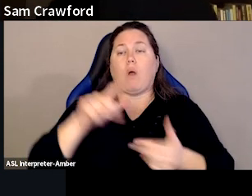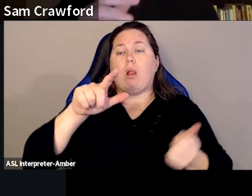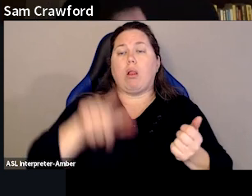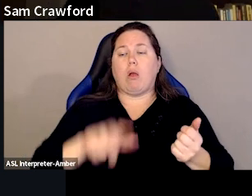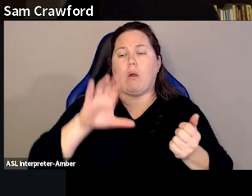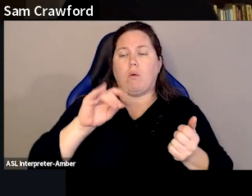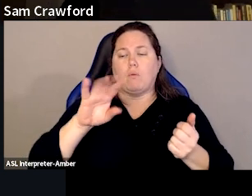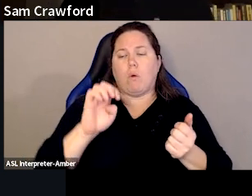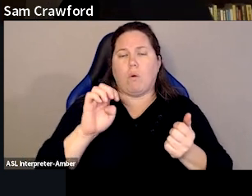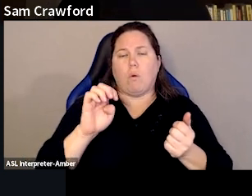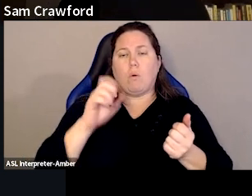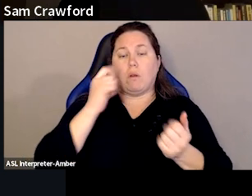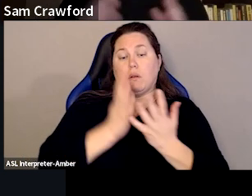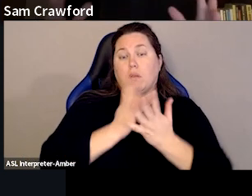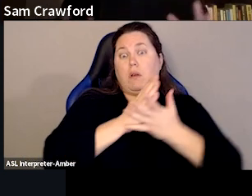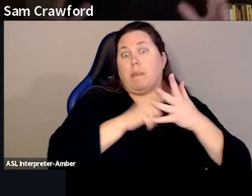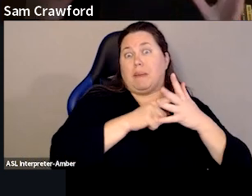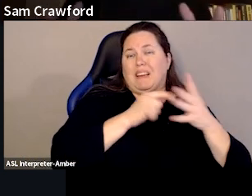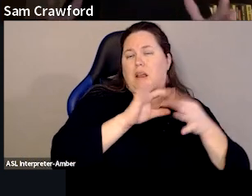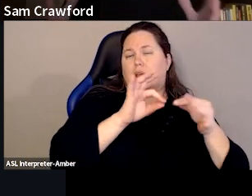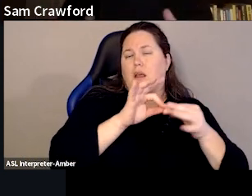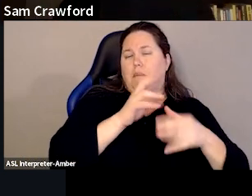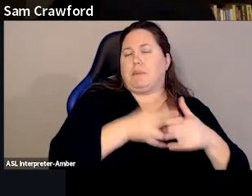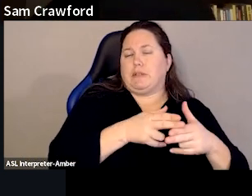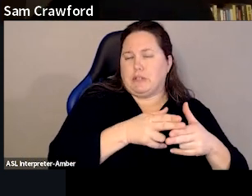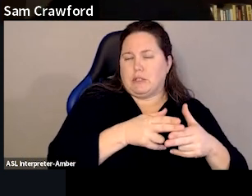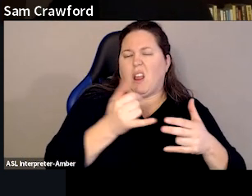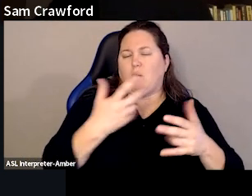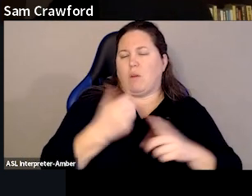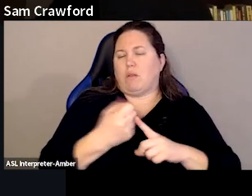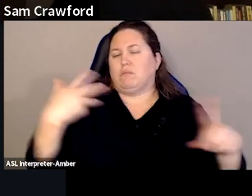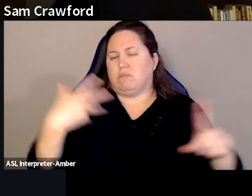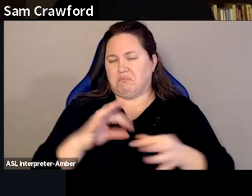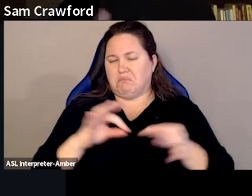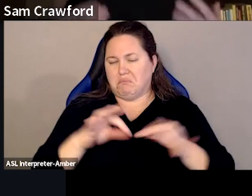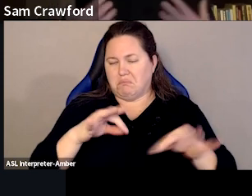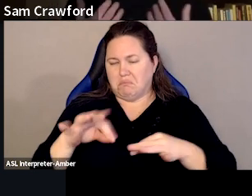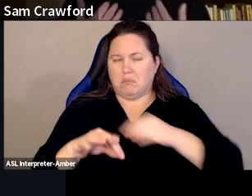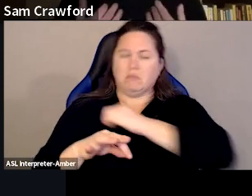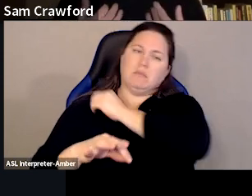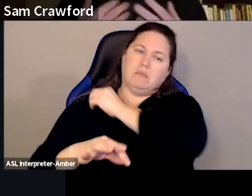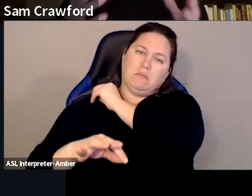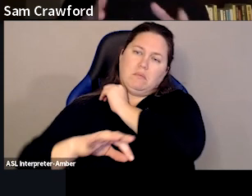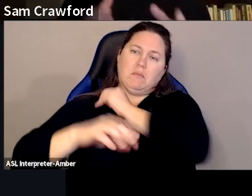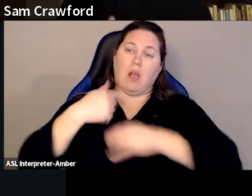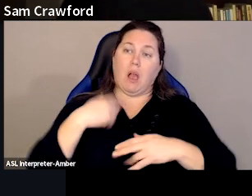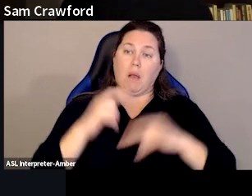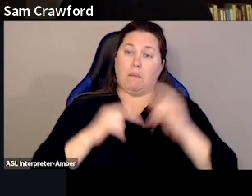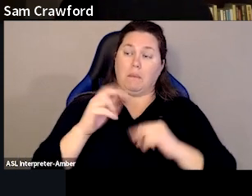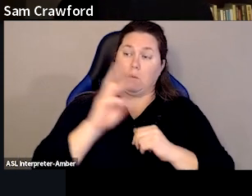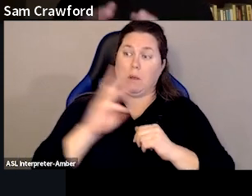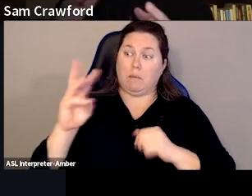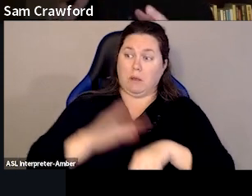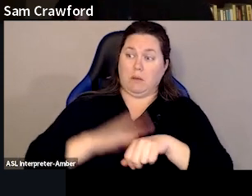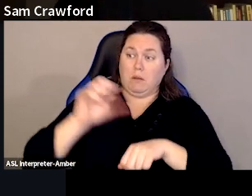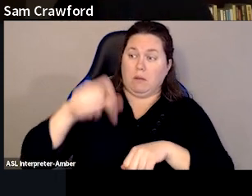alluded to a little bit at the start, and now I just want to get clear on exactly what it is. So I build websites on Squarespace, which is a no-code